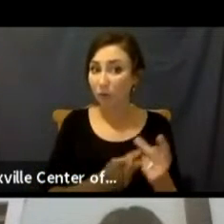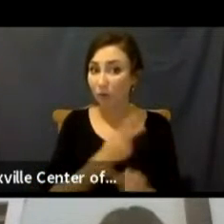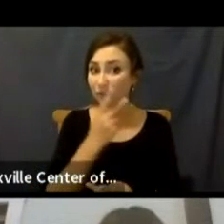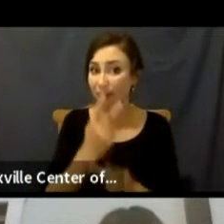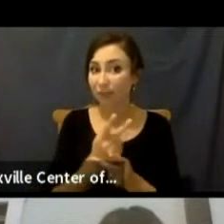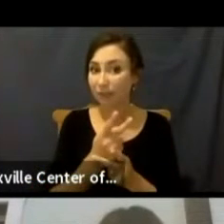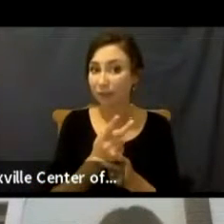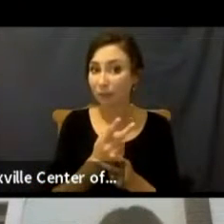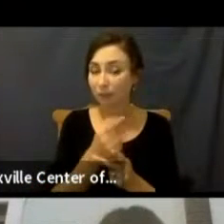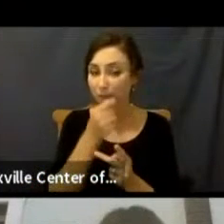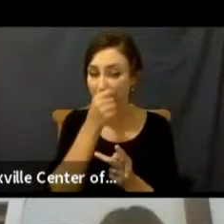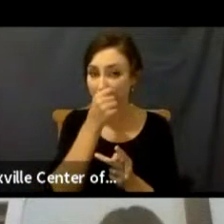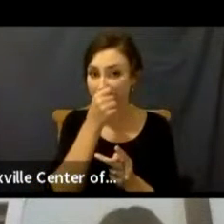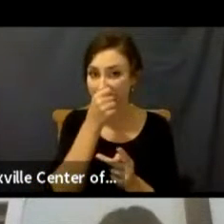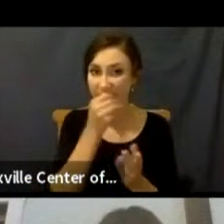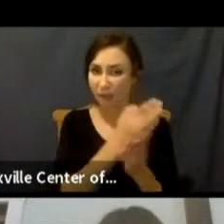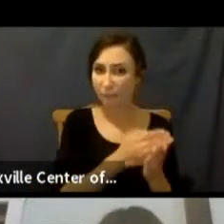and